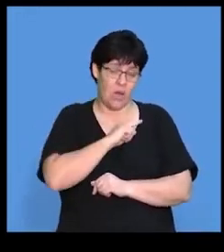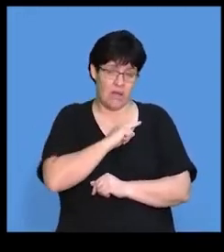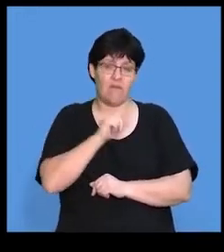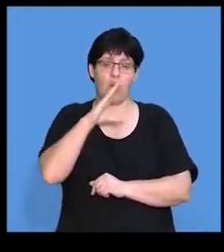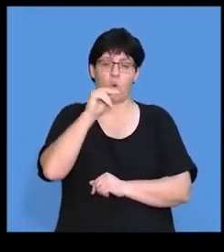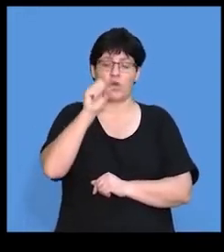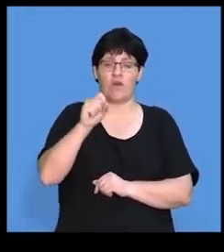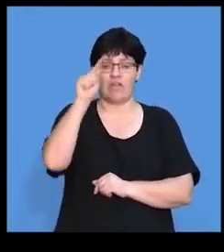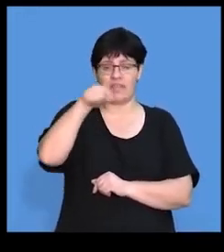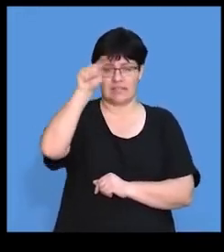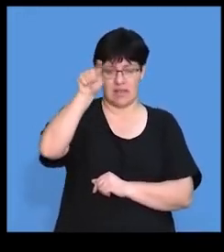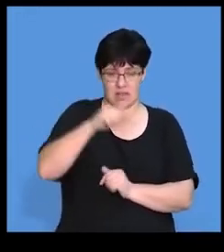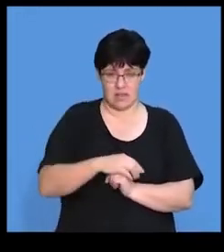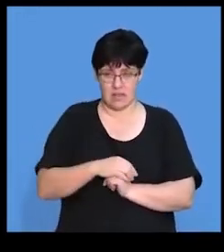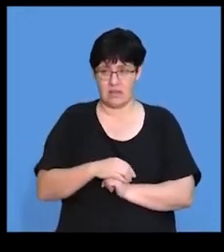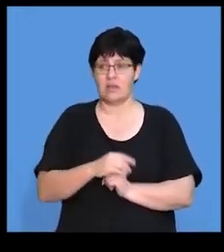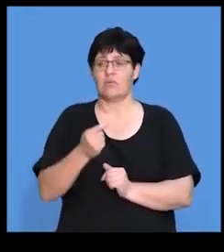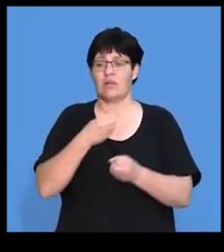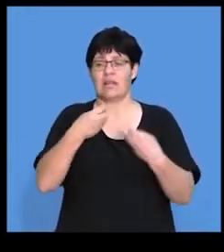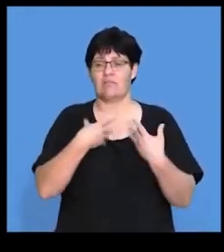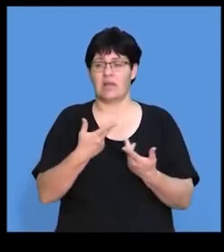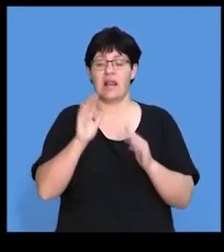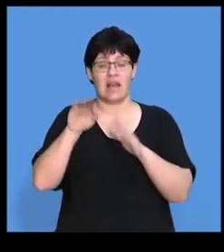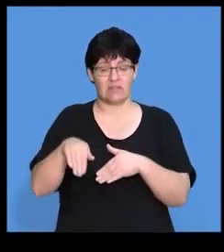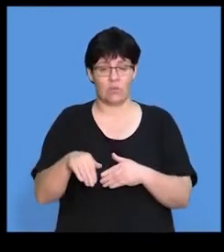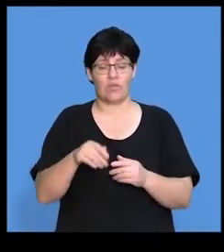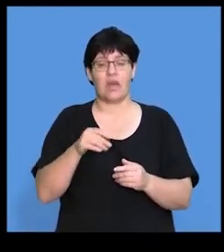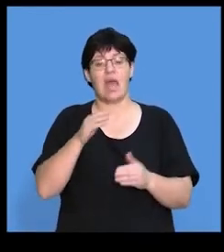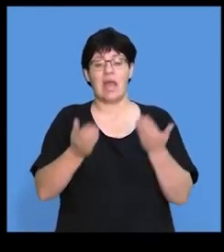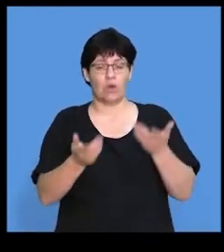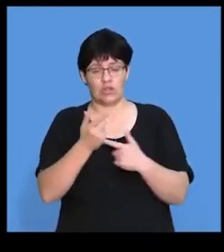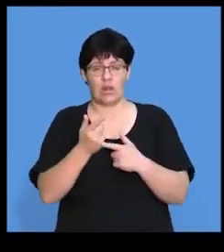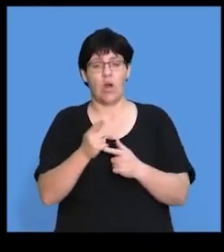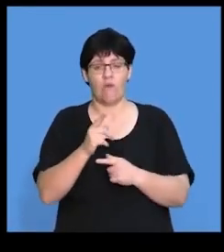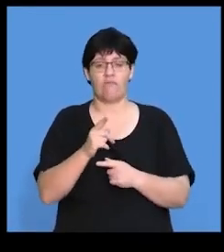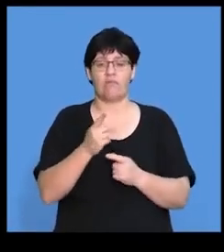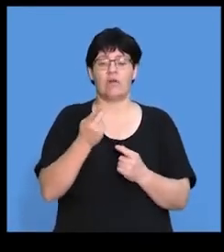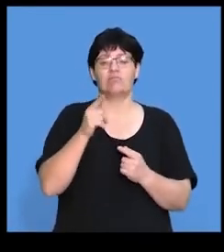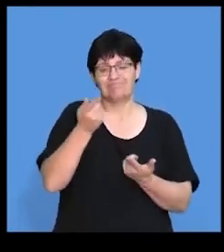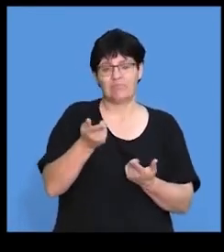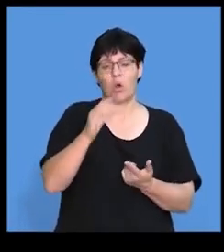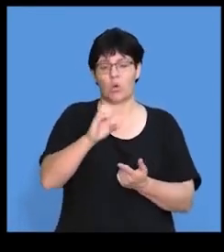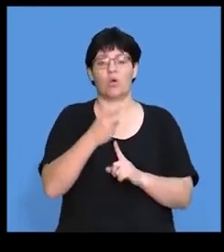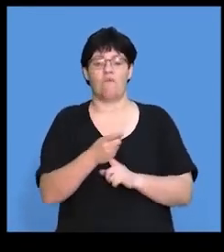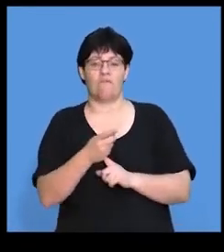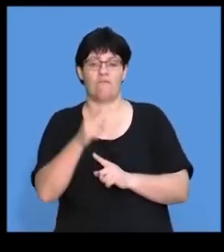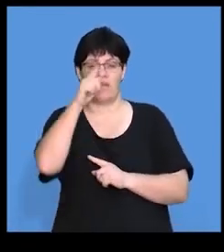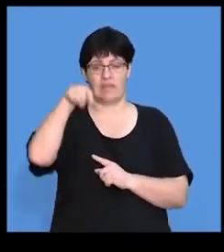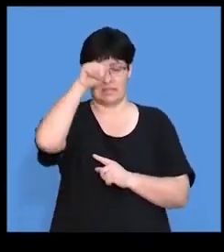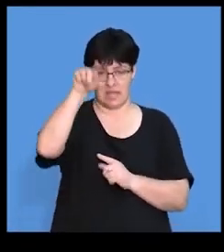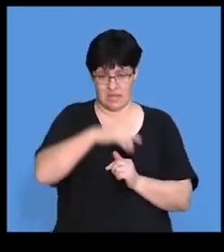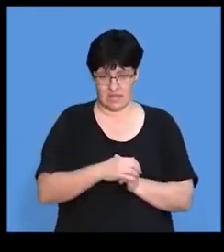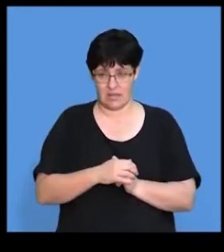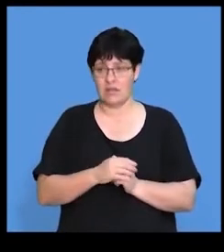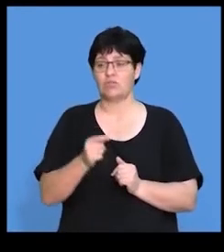I'm going to have cos of theta, and that's going to leave me with an equation in only cos of theta. So